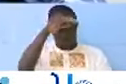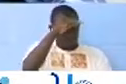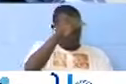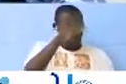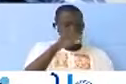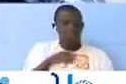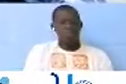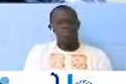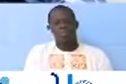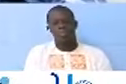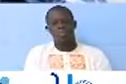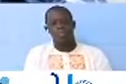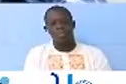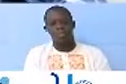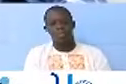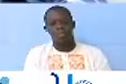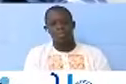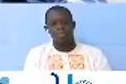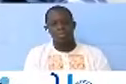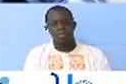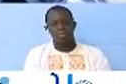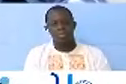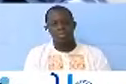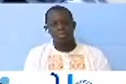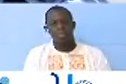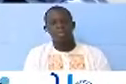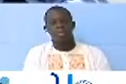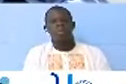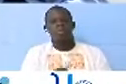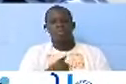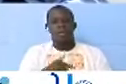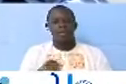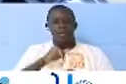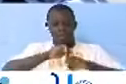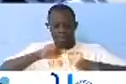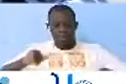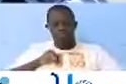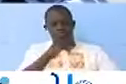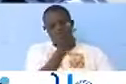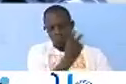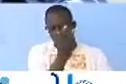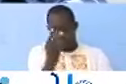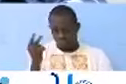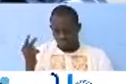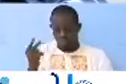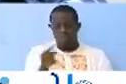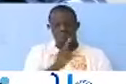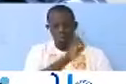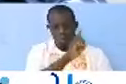Then move la tra motor. I will separate them two to a vehicle.